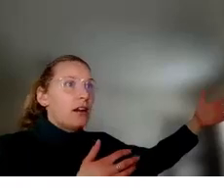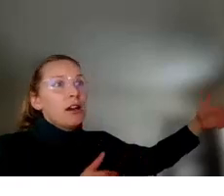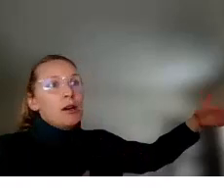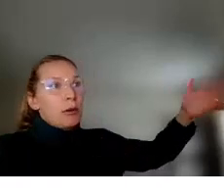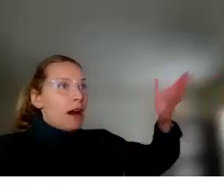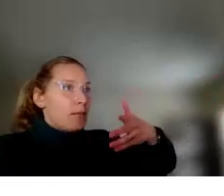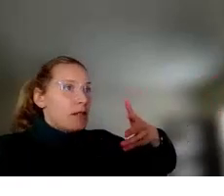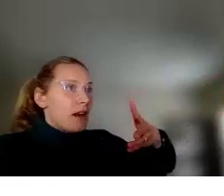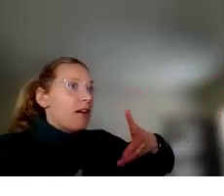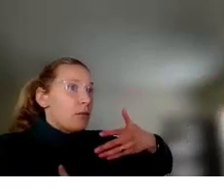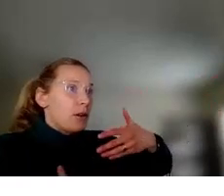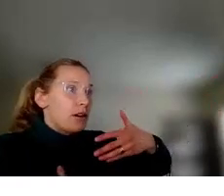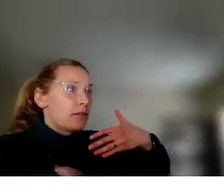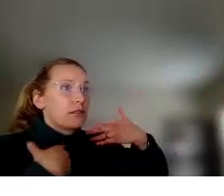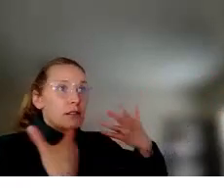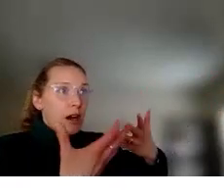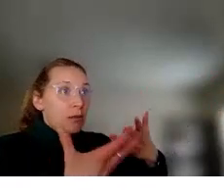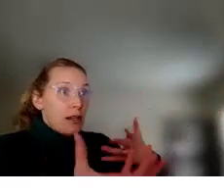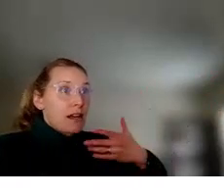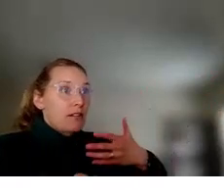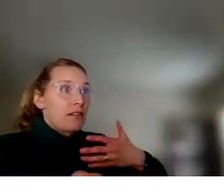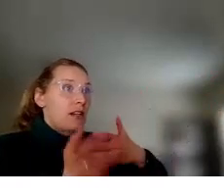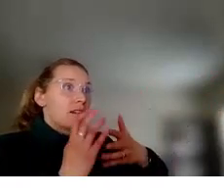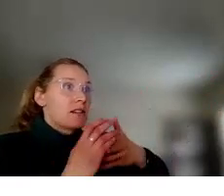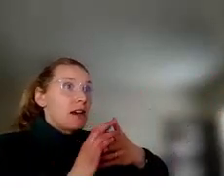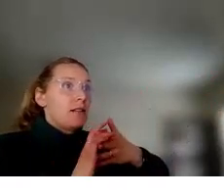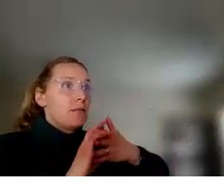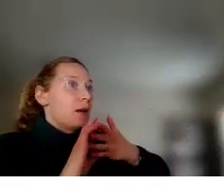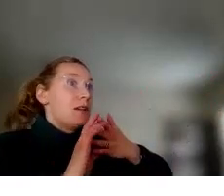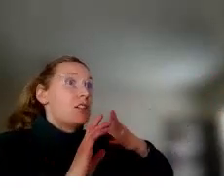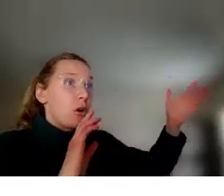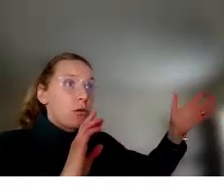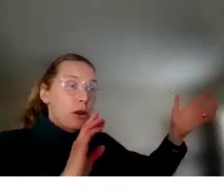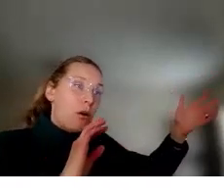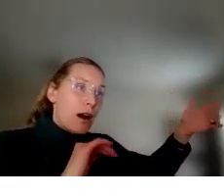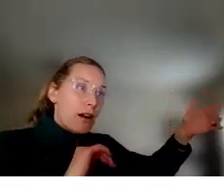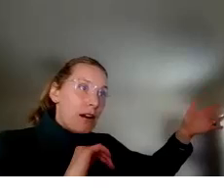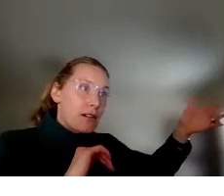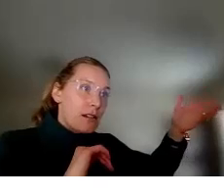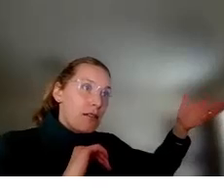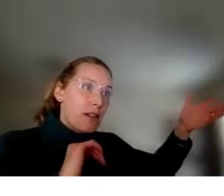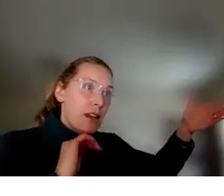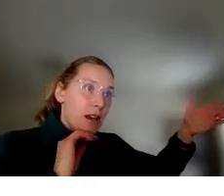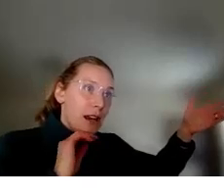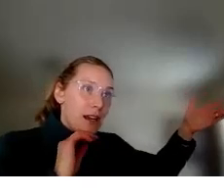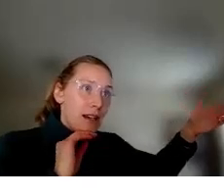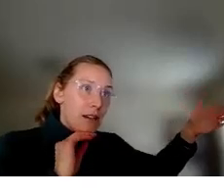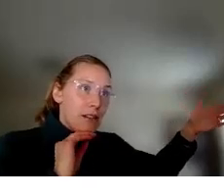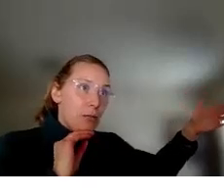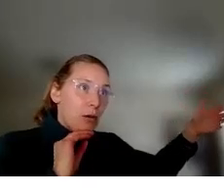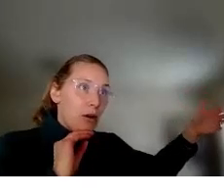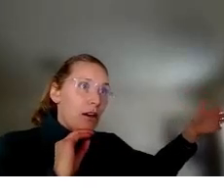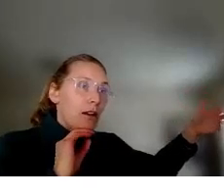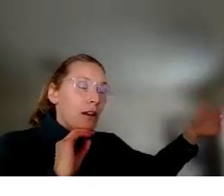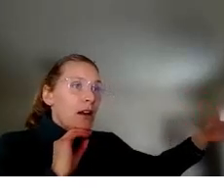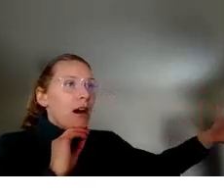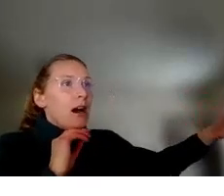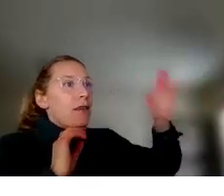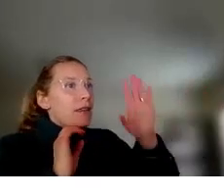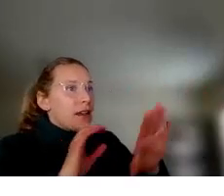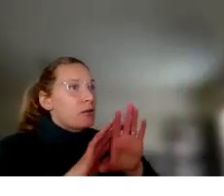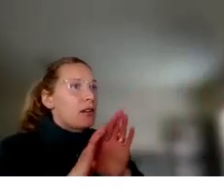of care, perhaps they have more complex health needs that maybe don't require significant ADL